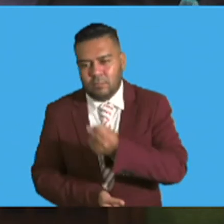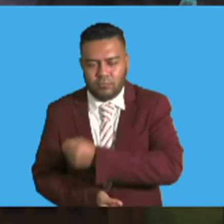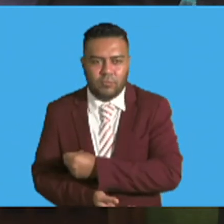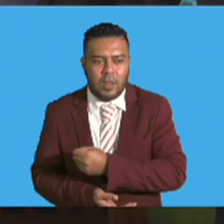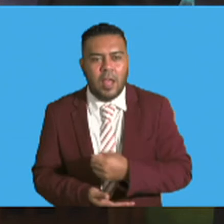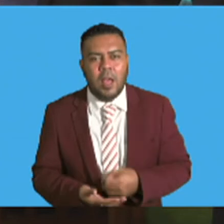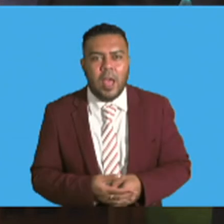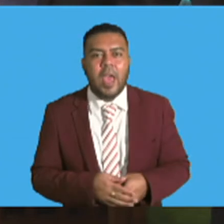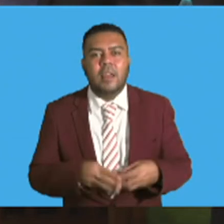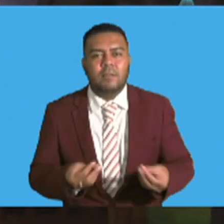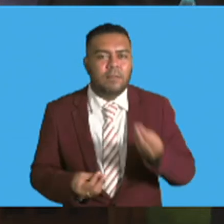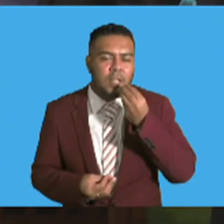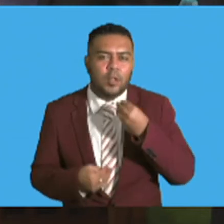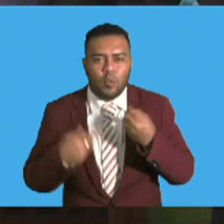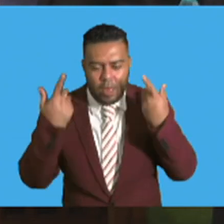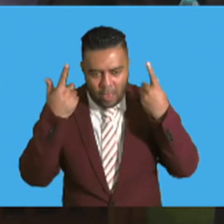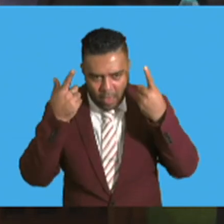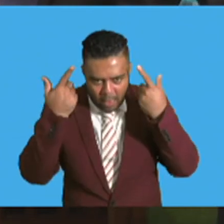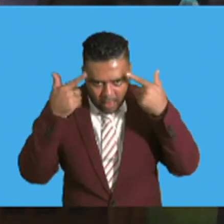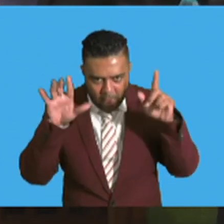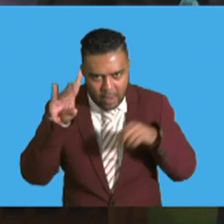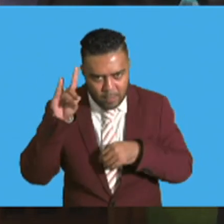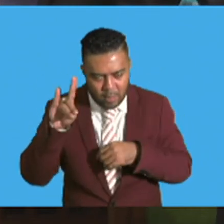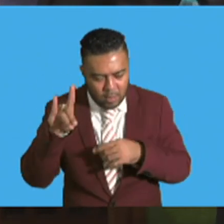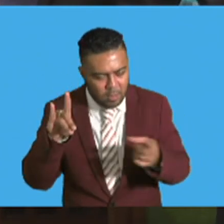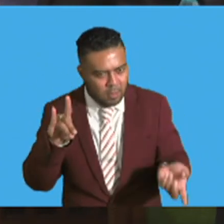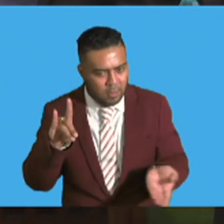feed it to the livestock. We have also got